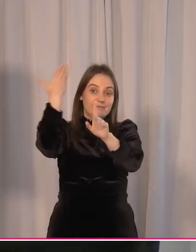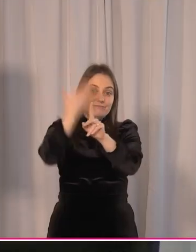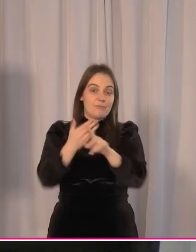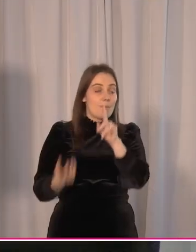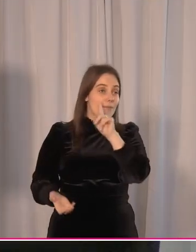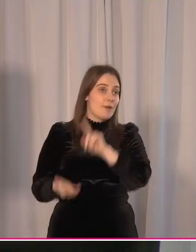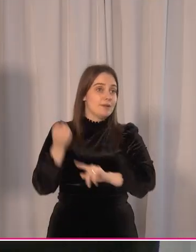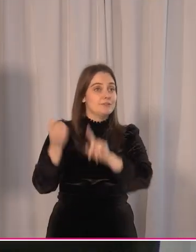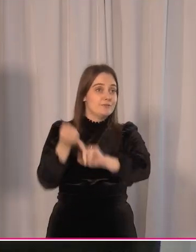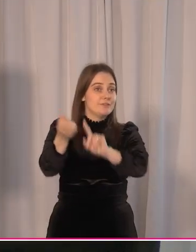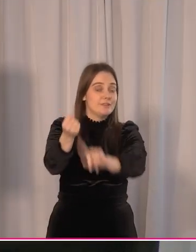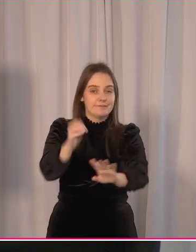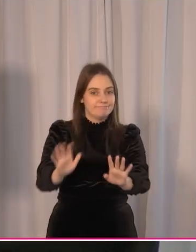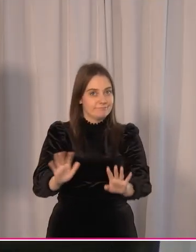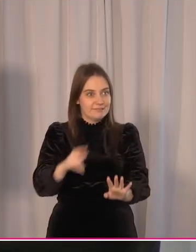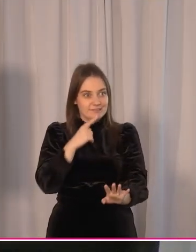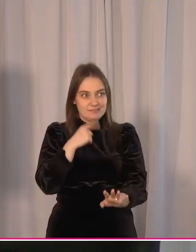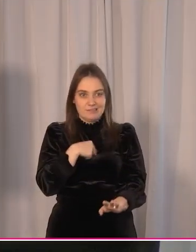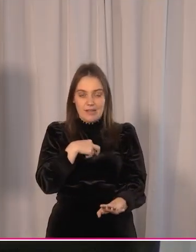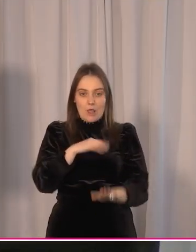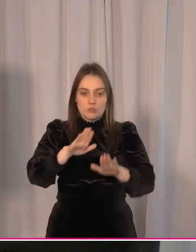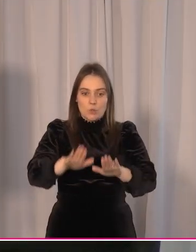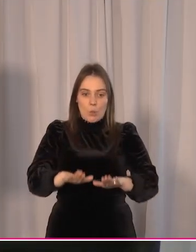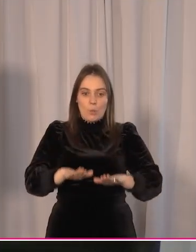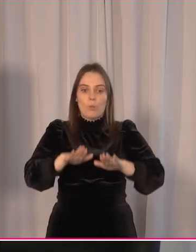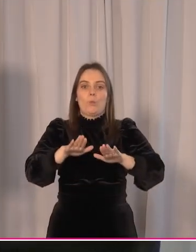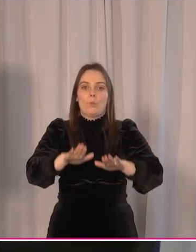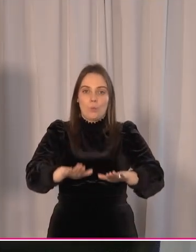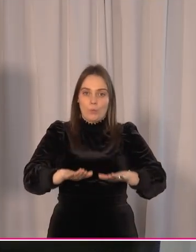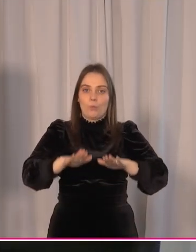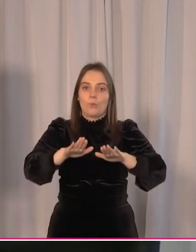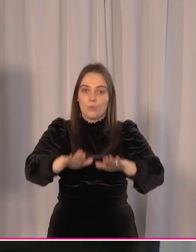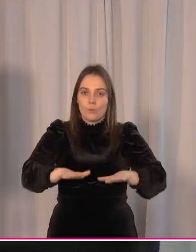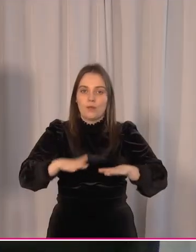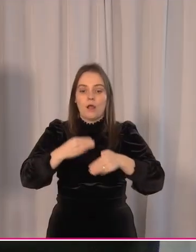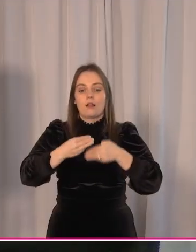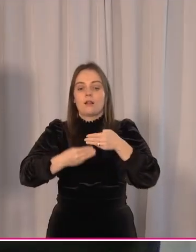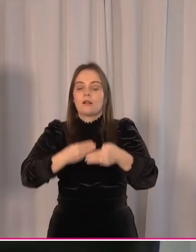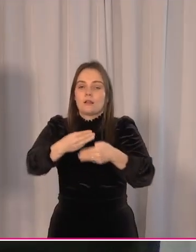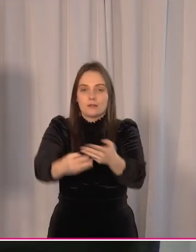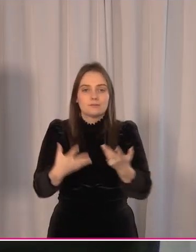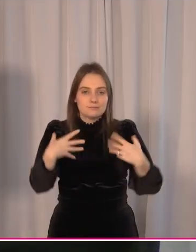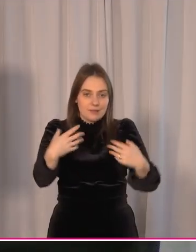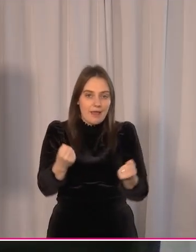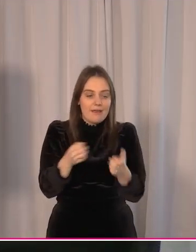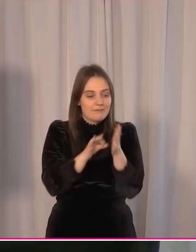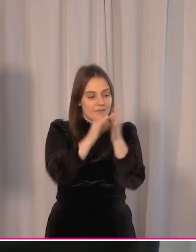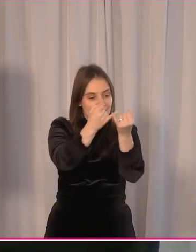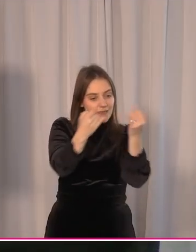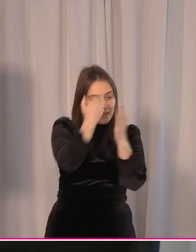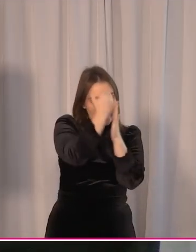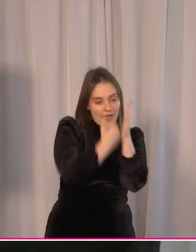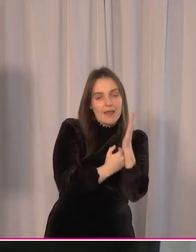made progress, but I honestly think it's very, very slow. We have guidelines in many of our chronic